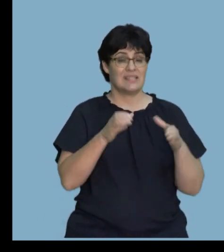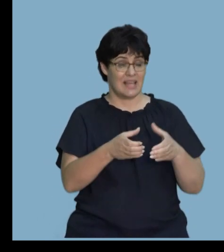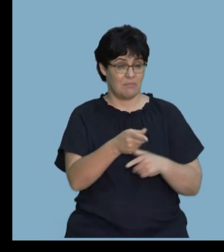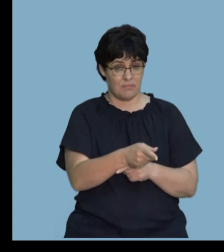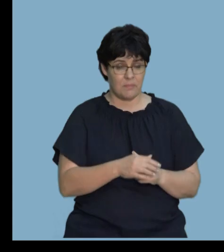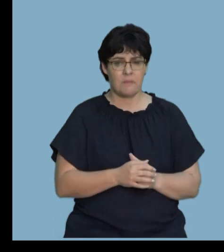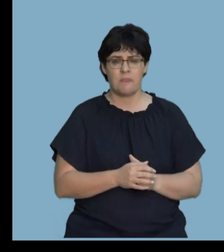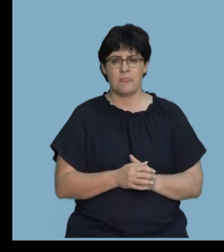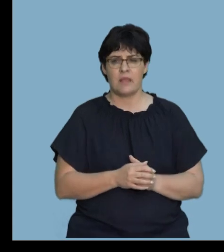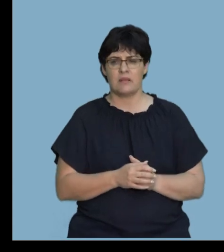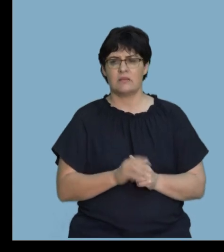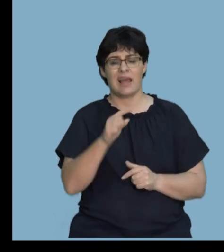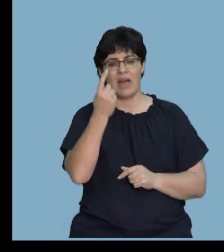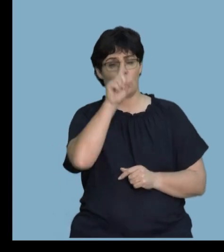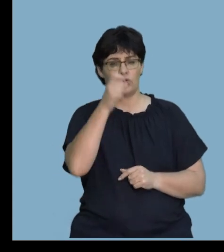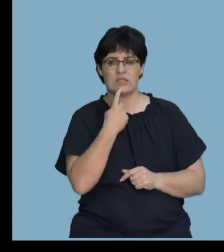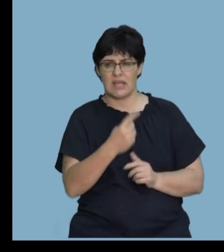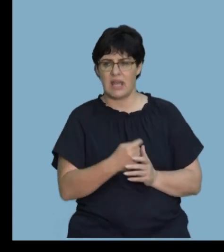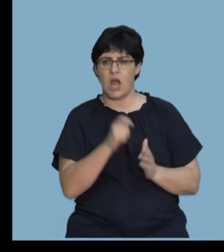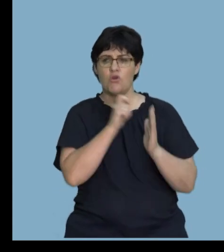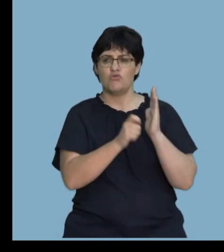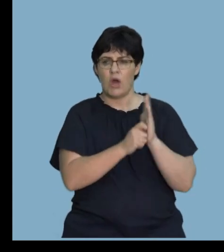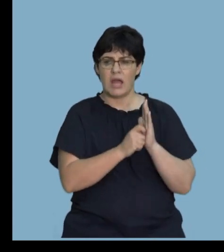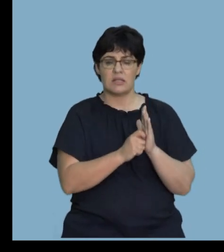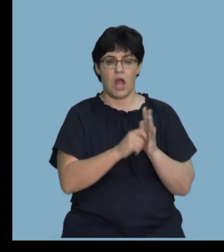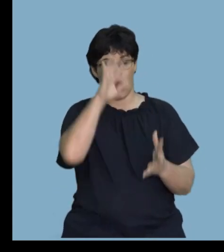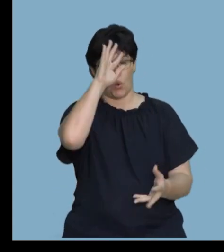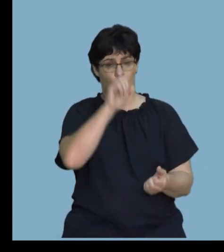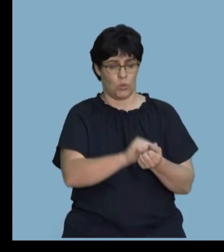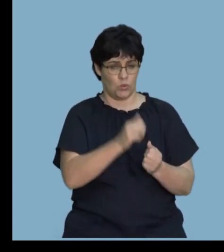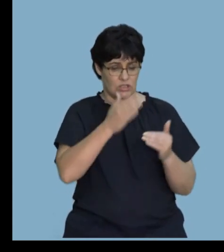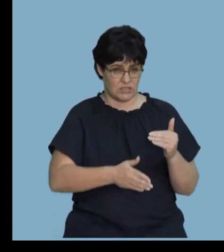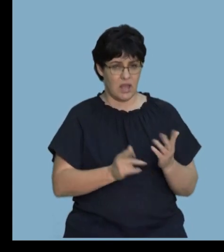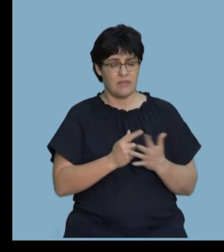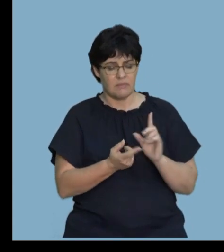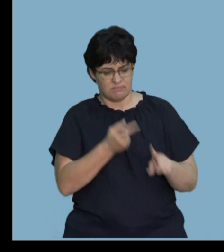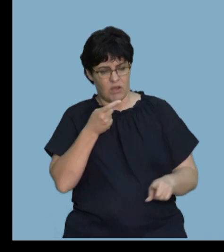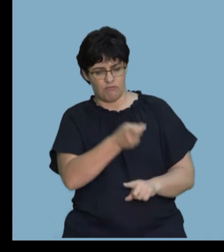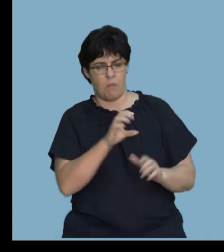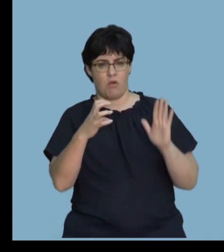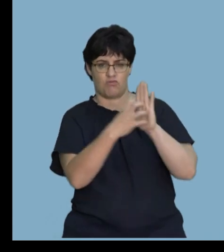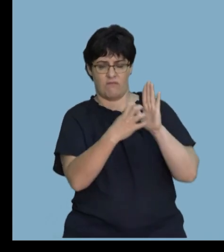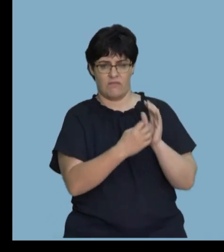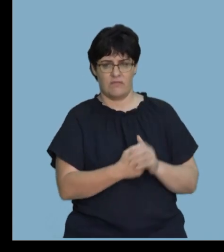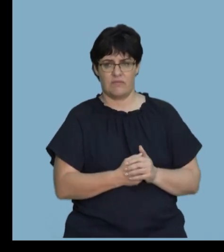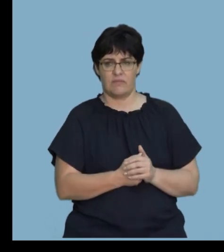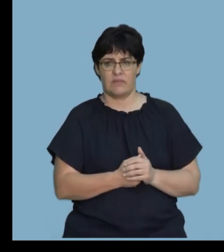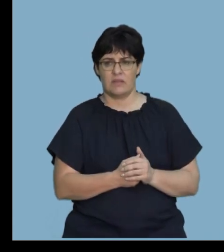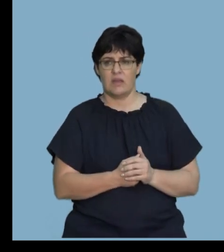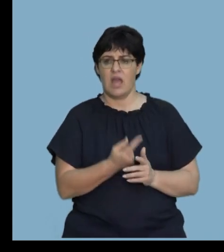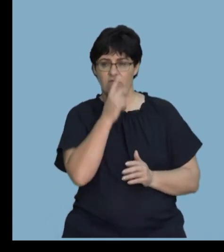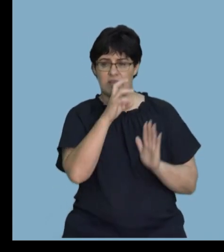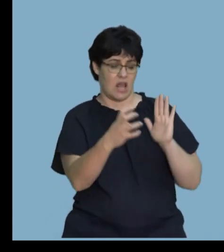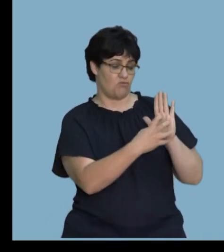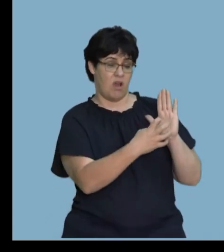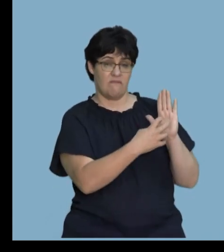other question says write down the conclusion that can be drawn from the graph. If you go back to the graph, okay,